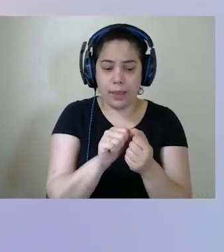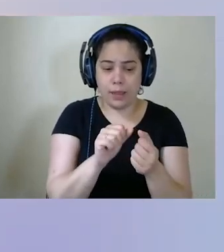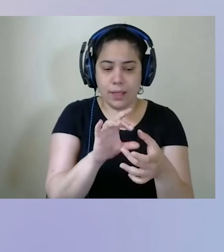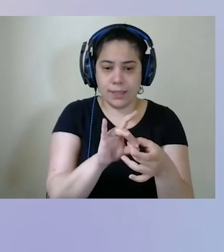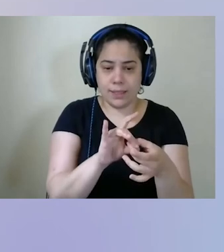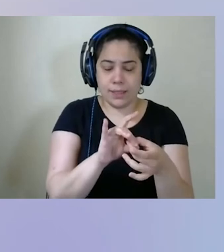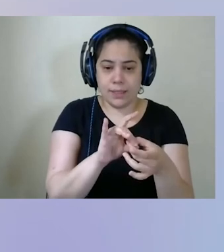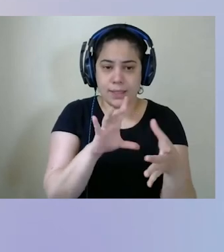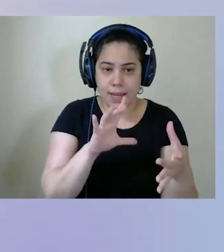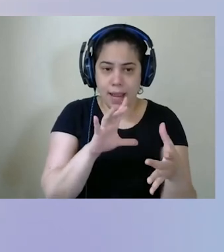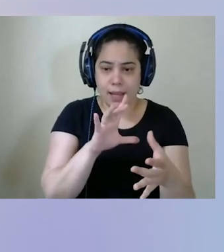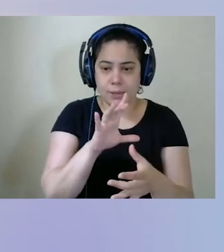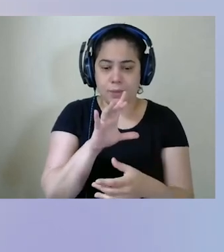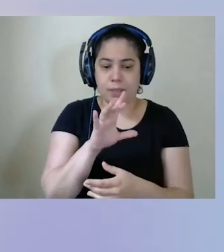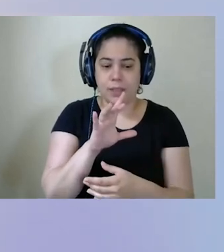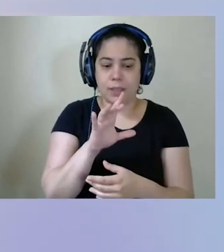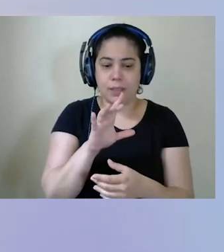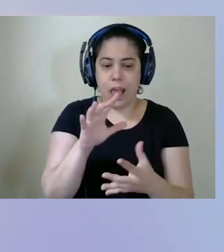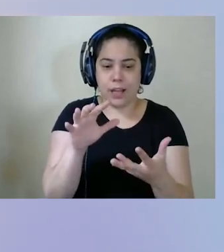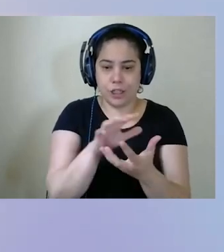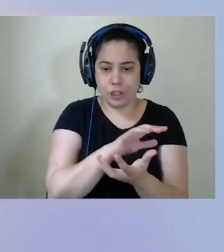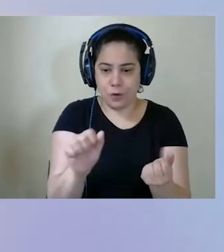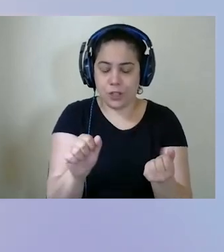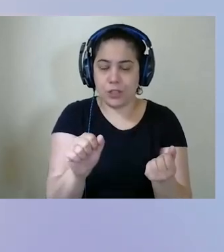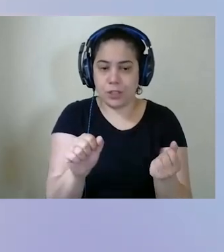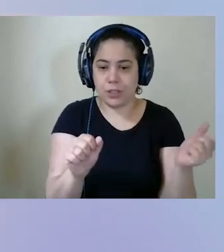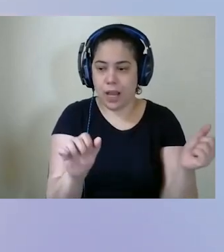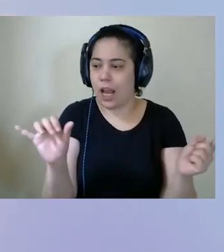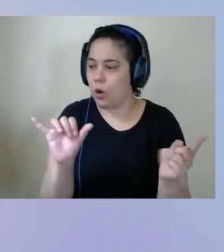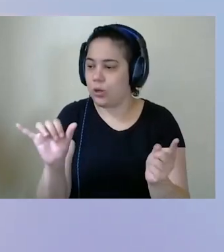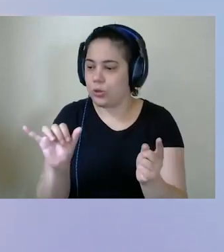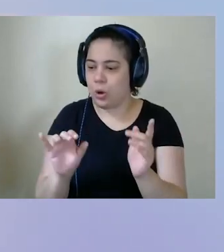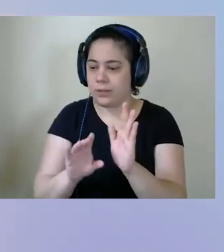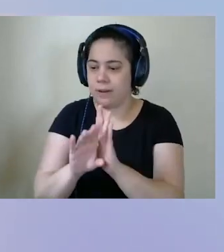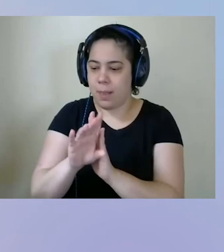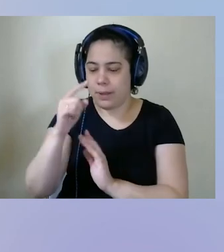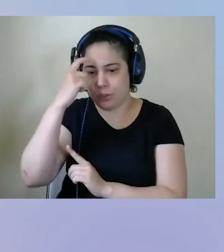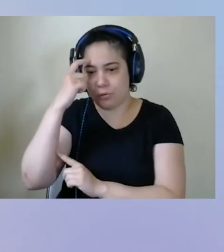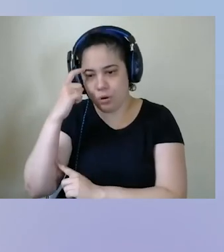trauma for my entire now lengthy career,